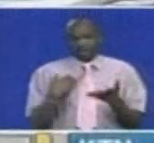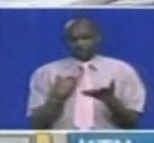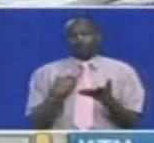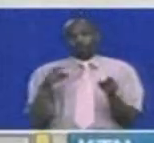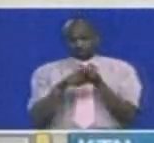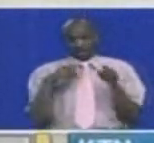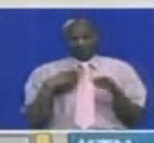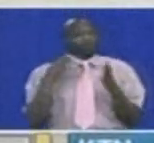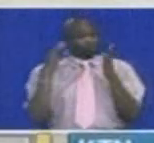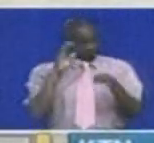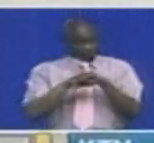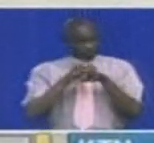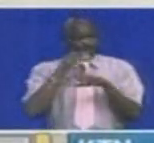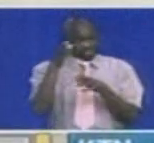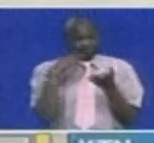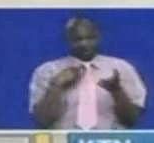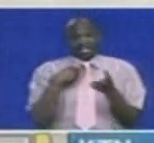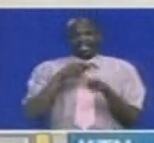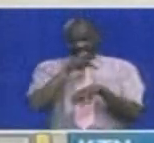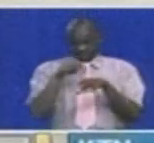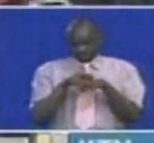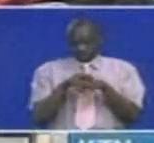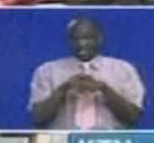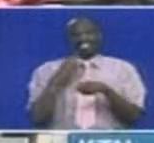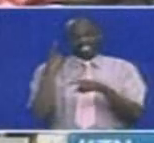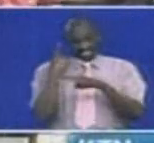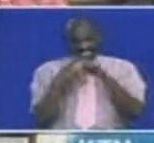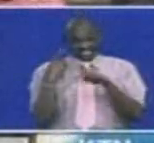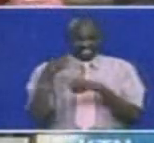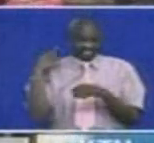great prospects for the national rugby teams in recent years.